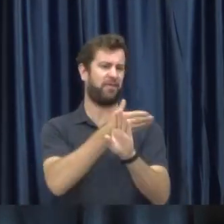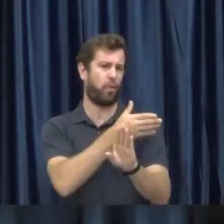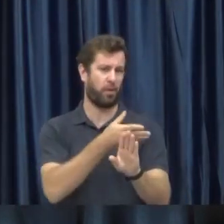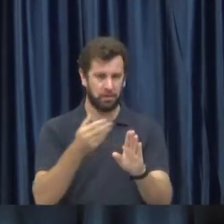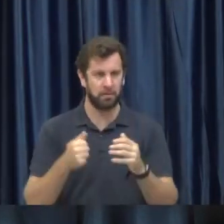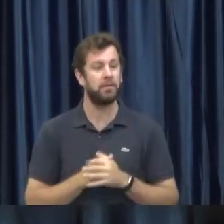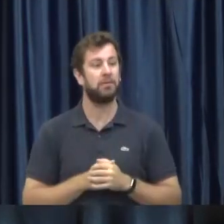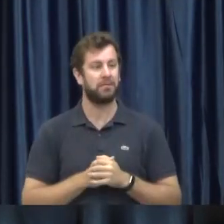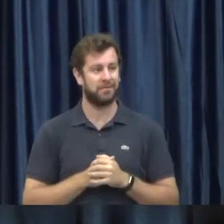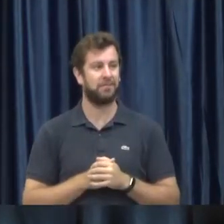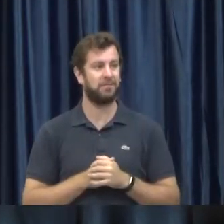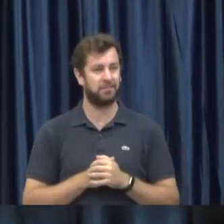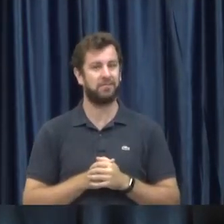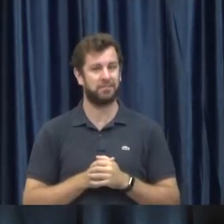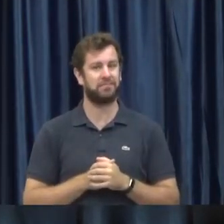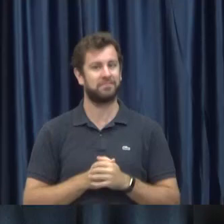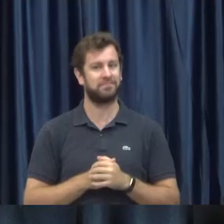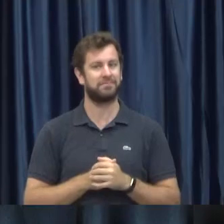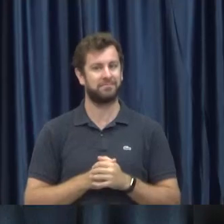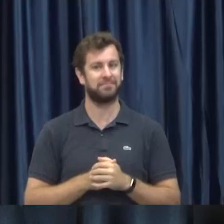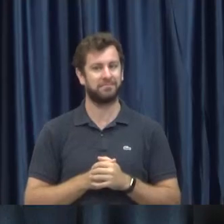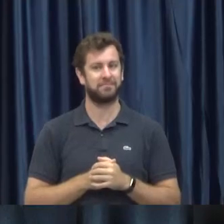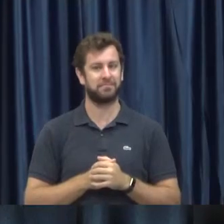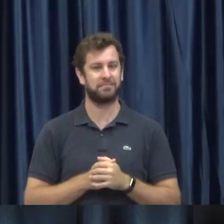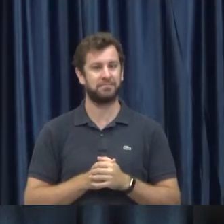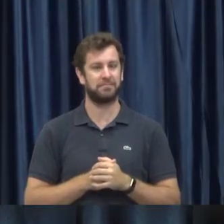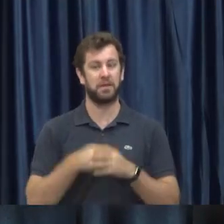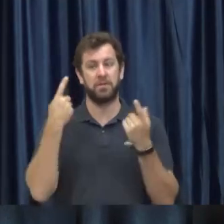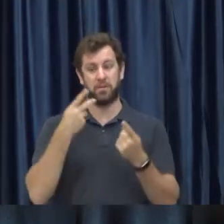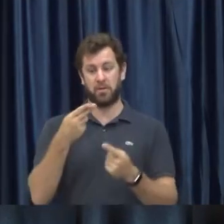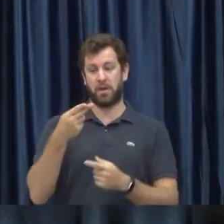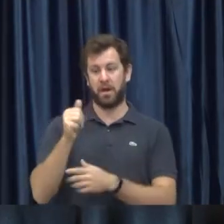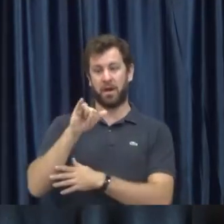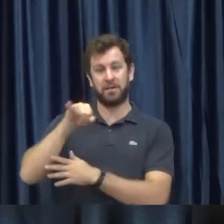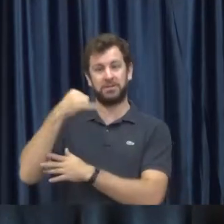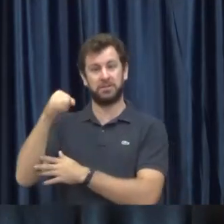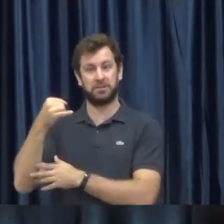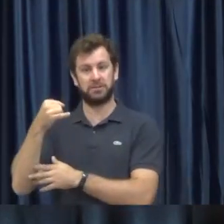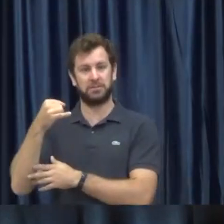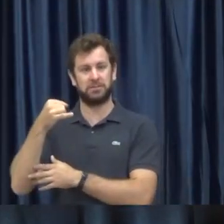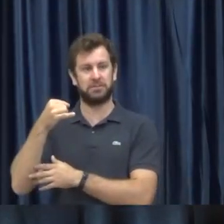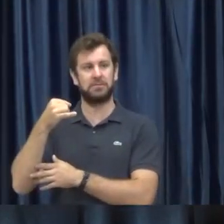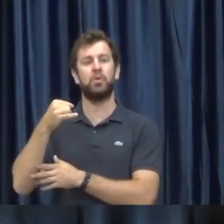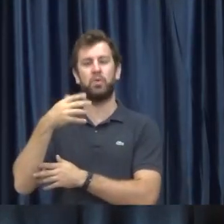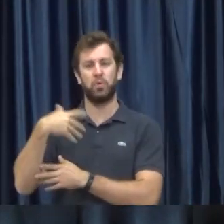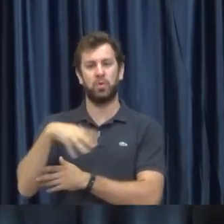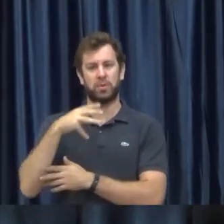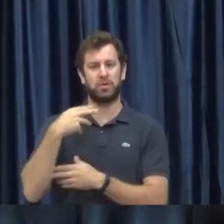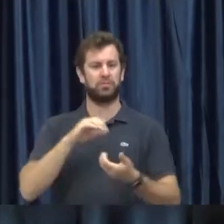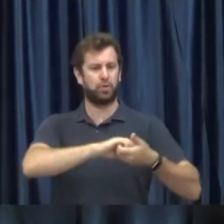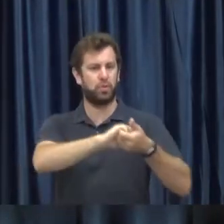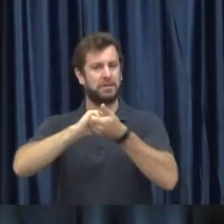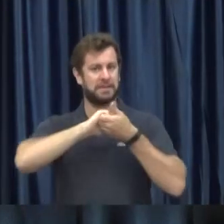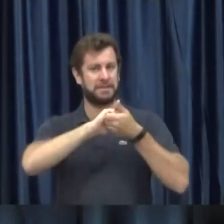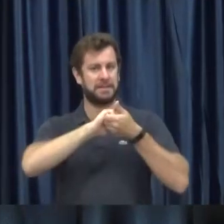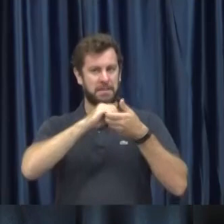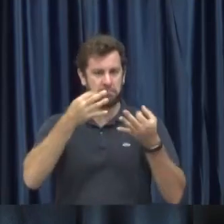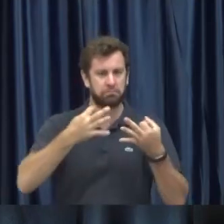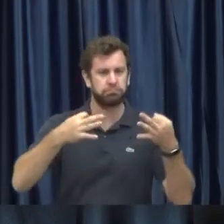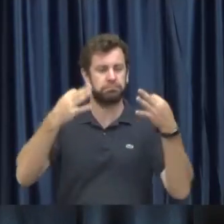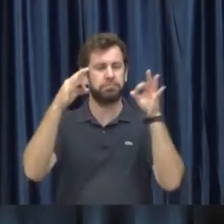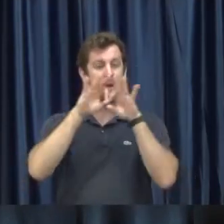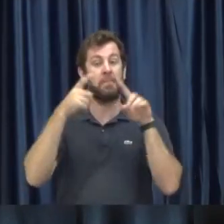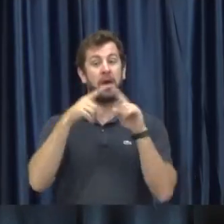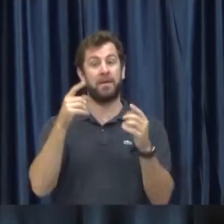In the essence of Hajj is unity. But the test now is to